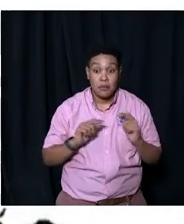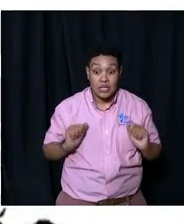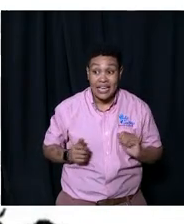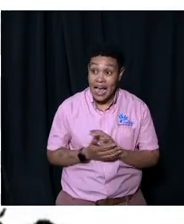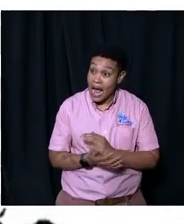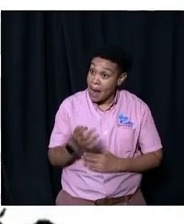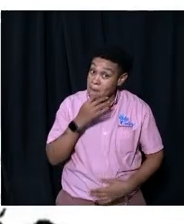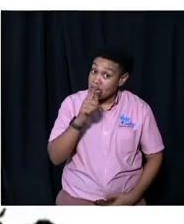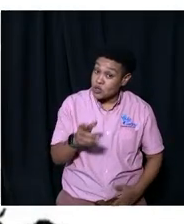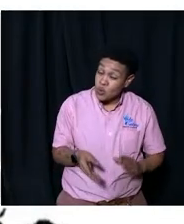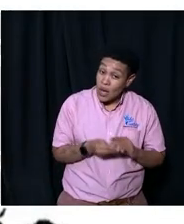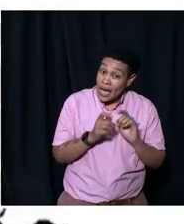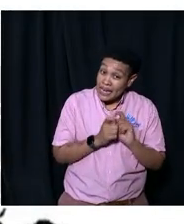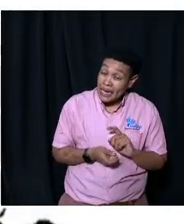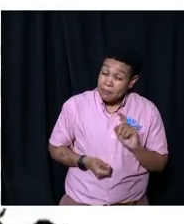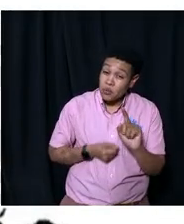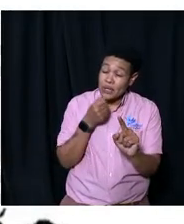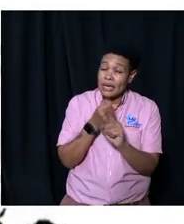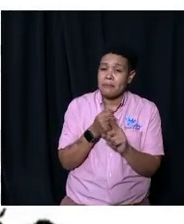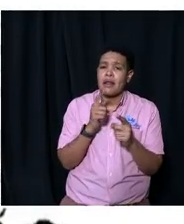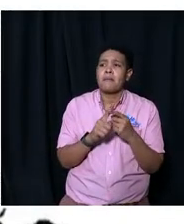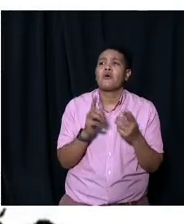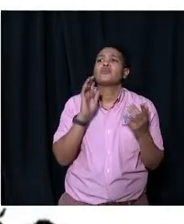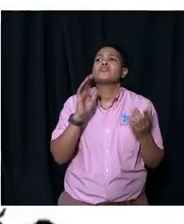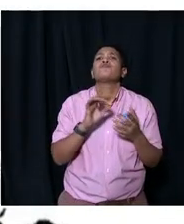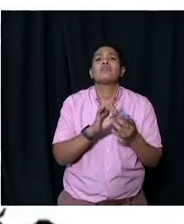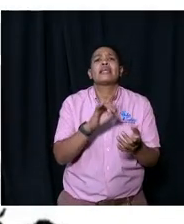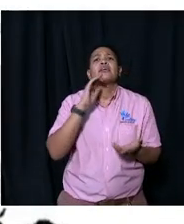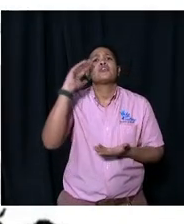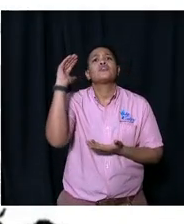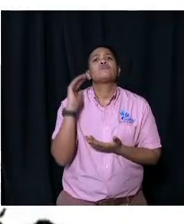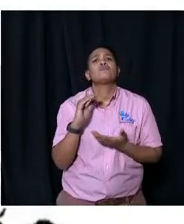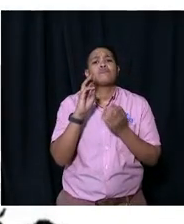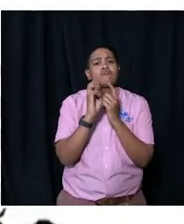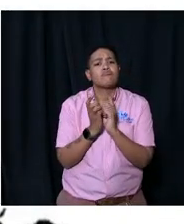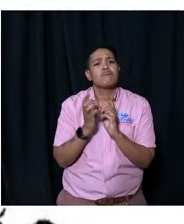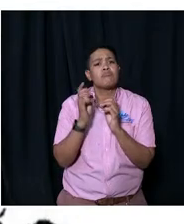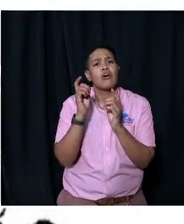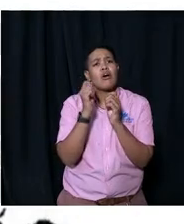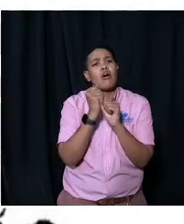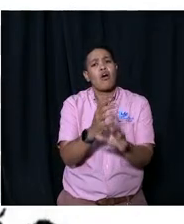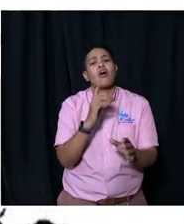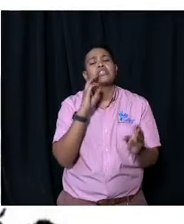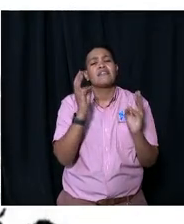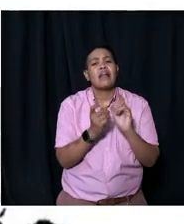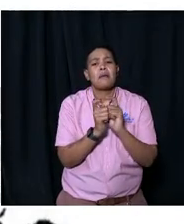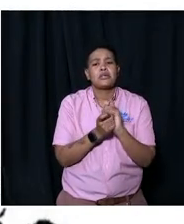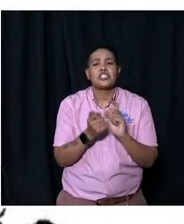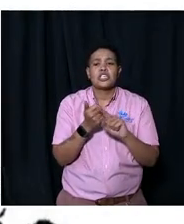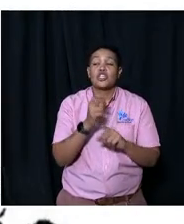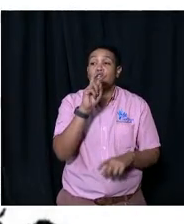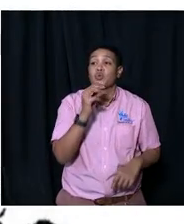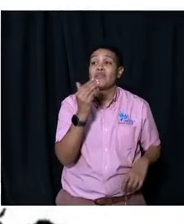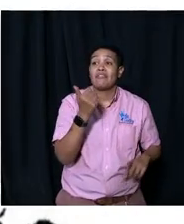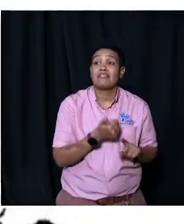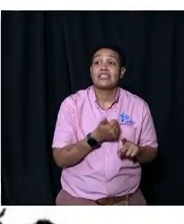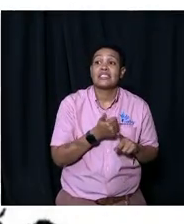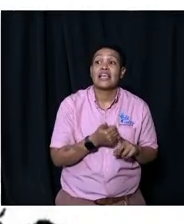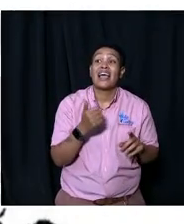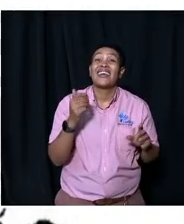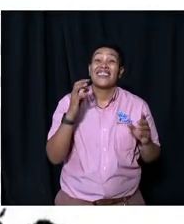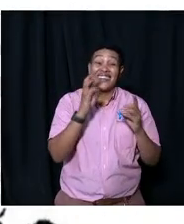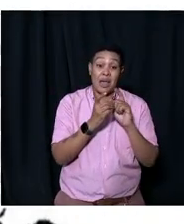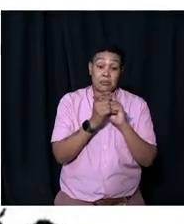capacity to adapt to the impacts and to mitigate the causes of climate change. Now, the 2015 climate change policy